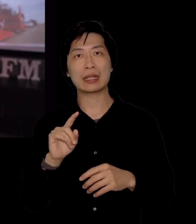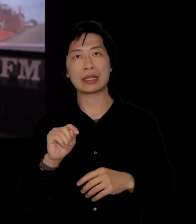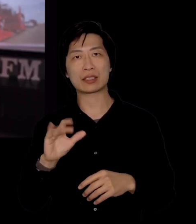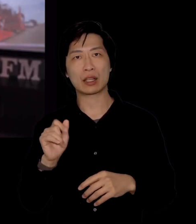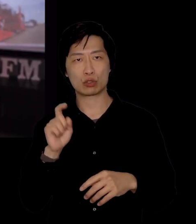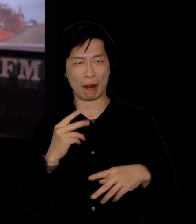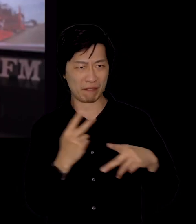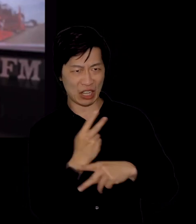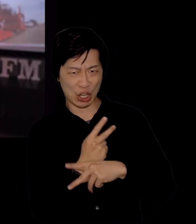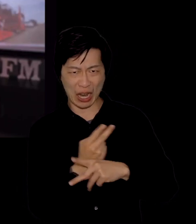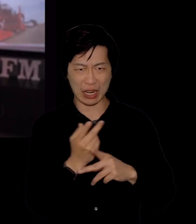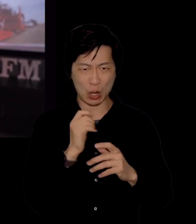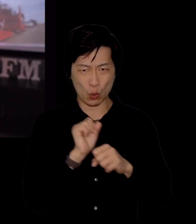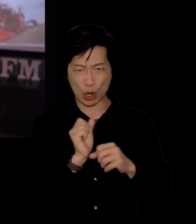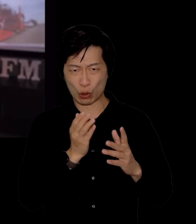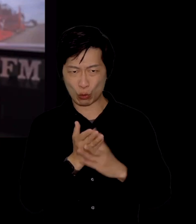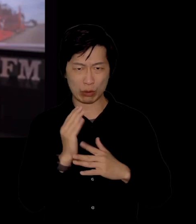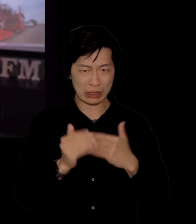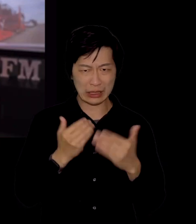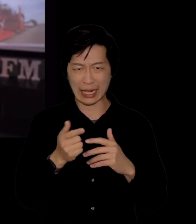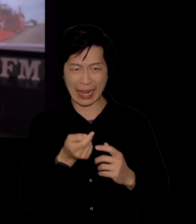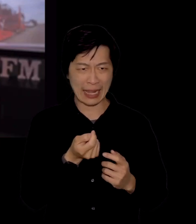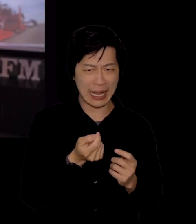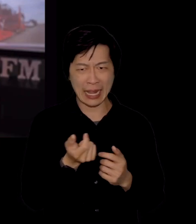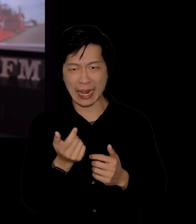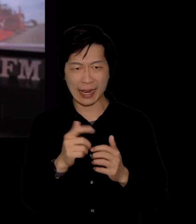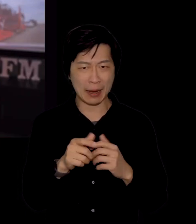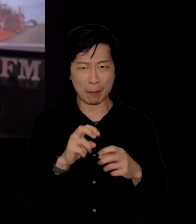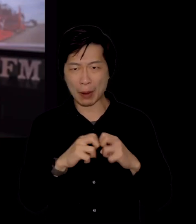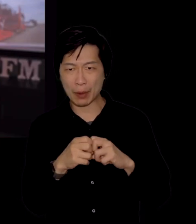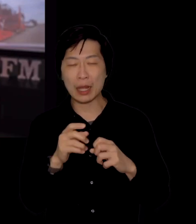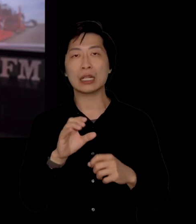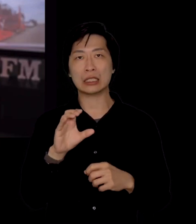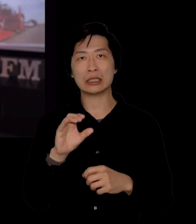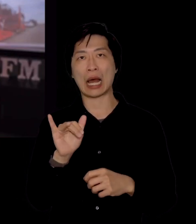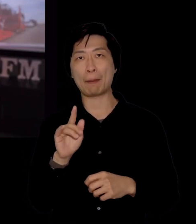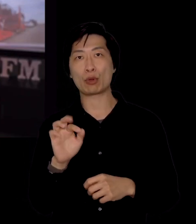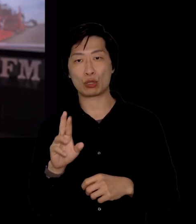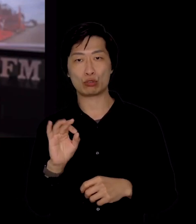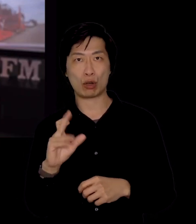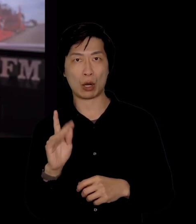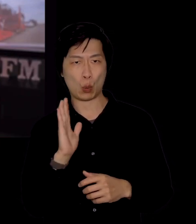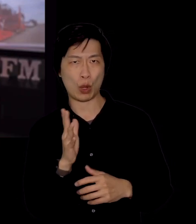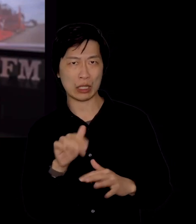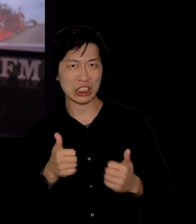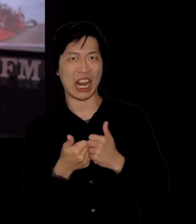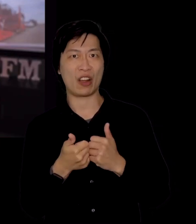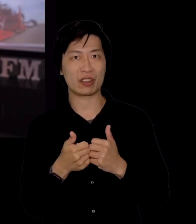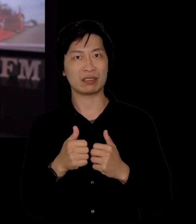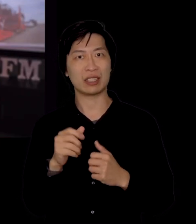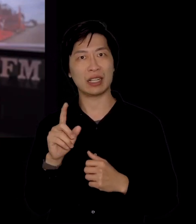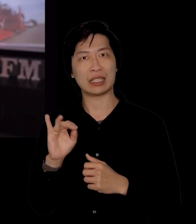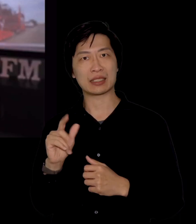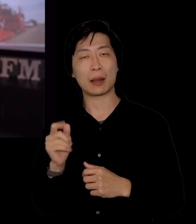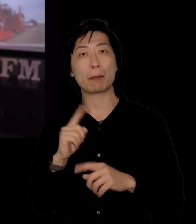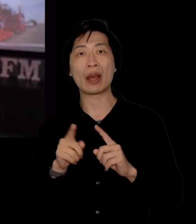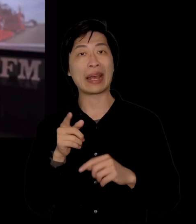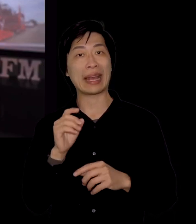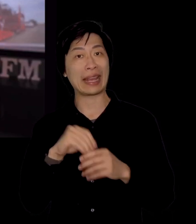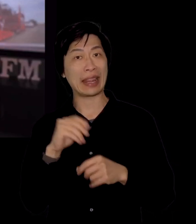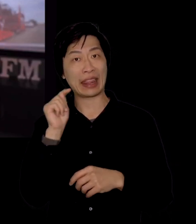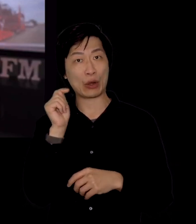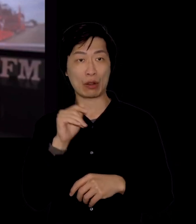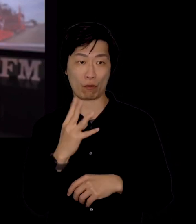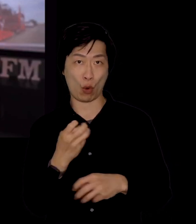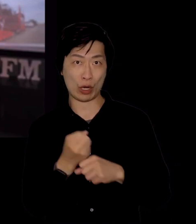that 4-year period, Tesla would have figured out how to work through a lot of these little things that Cybertruck is going to give them a challenge with. And so